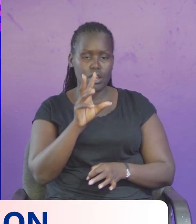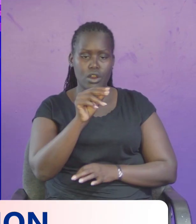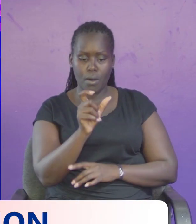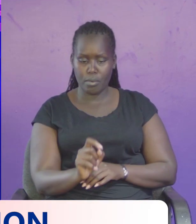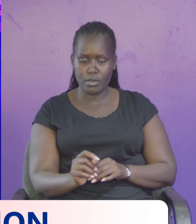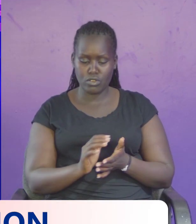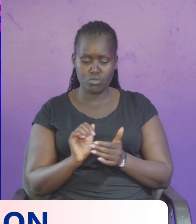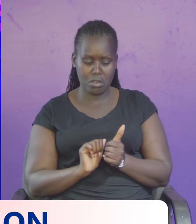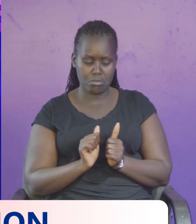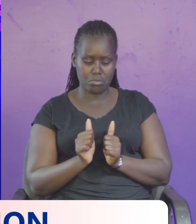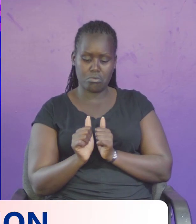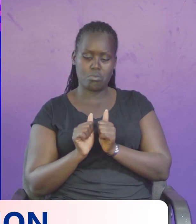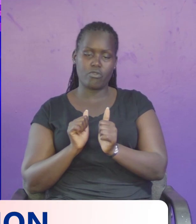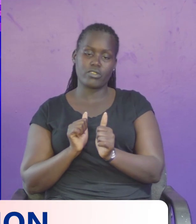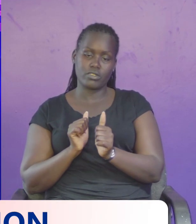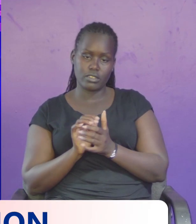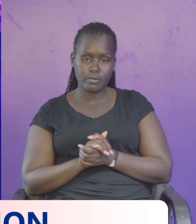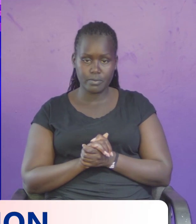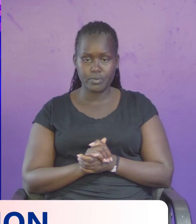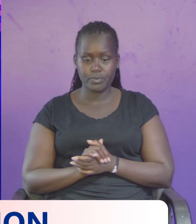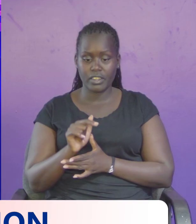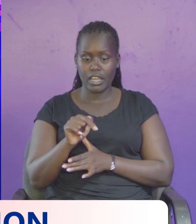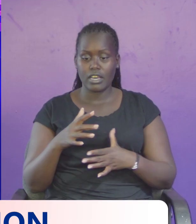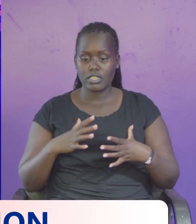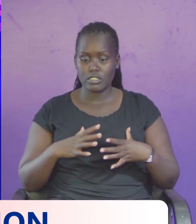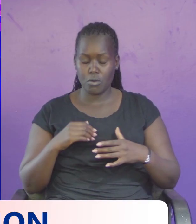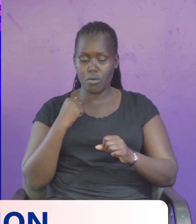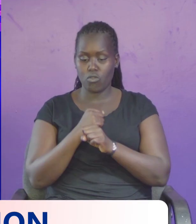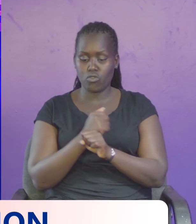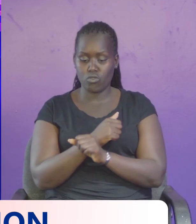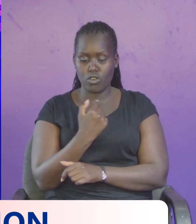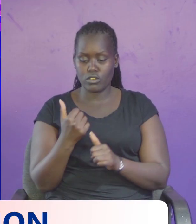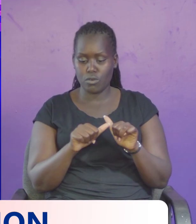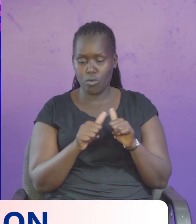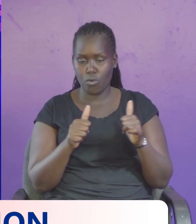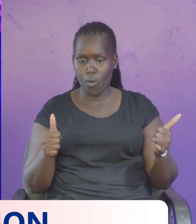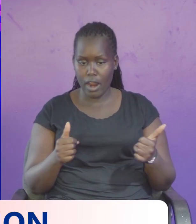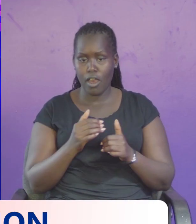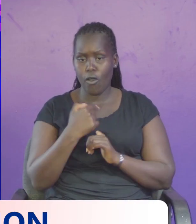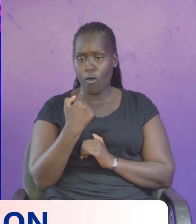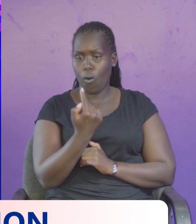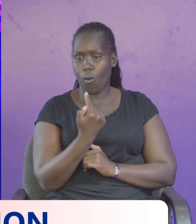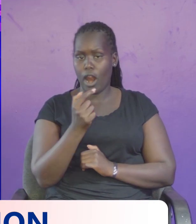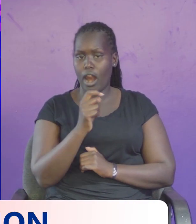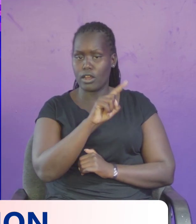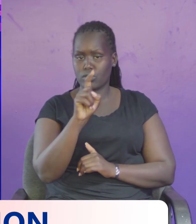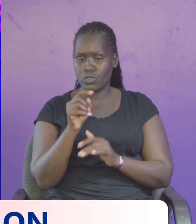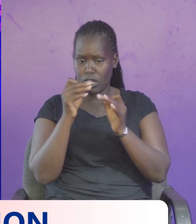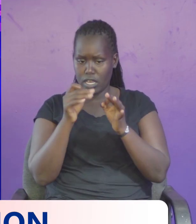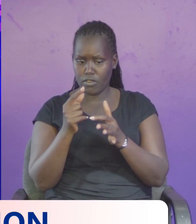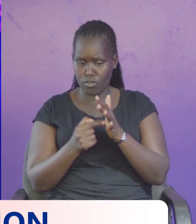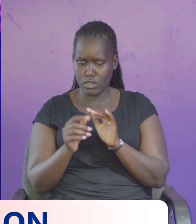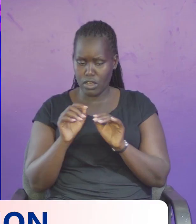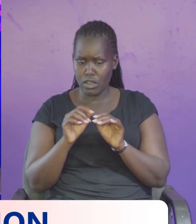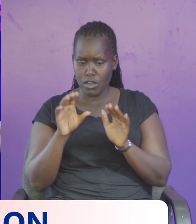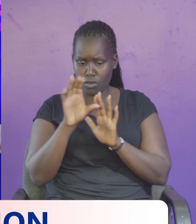denied. You understand? Yeah. So these people have worked so well only to question that if this is what the Constitution says, then why